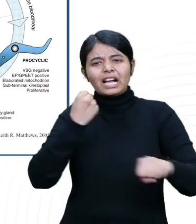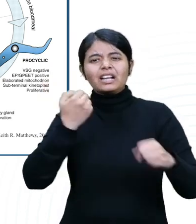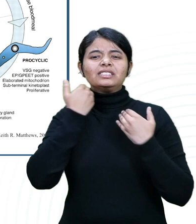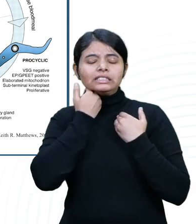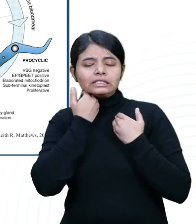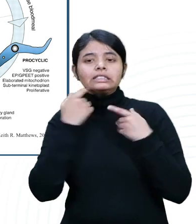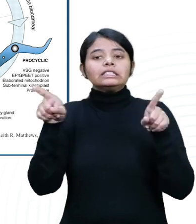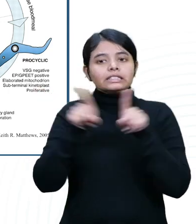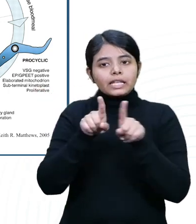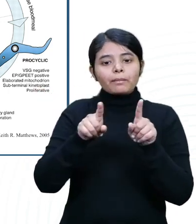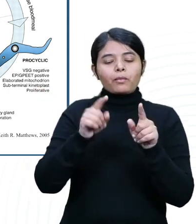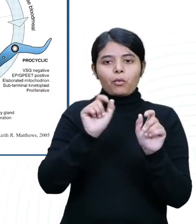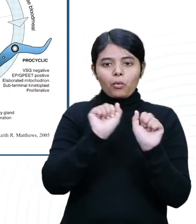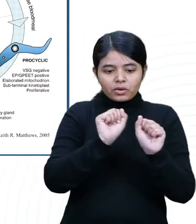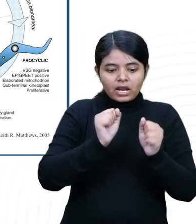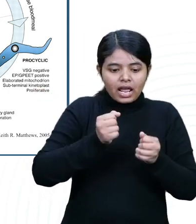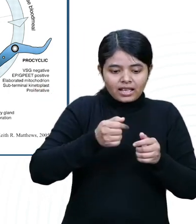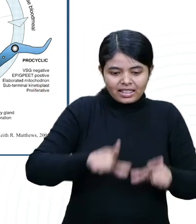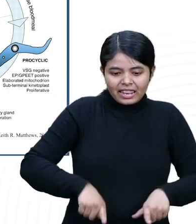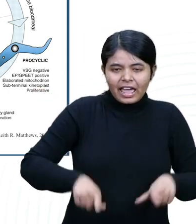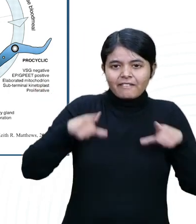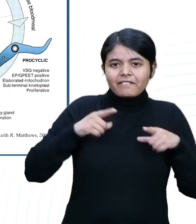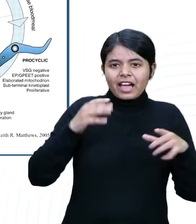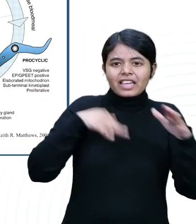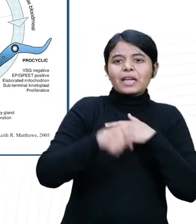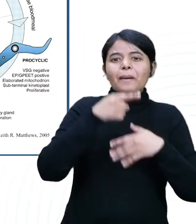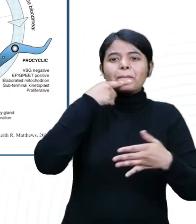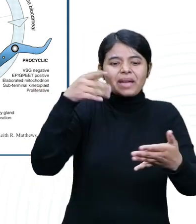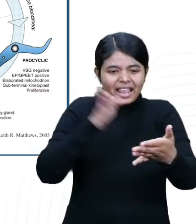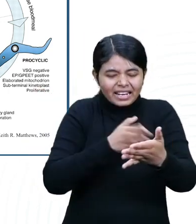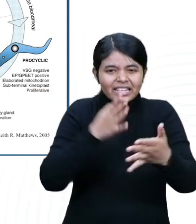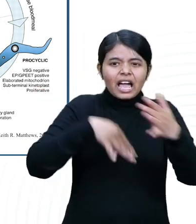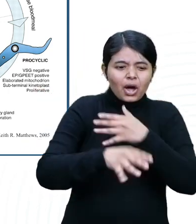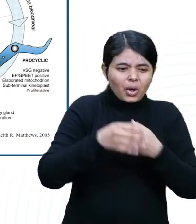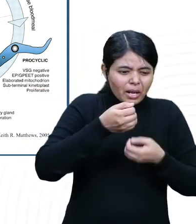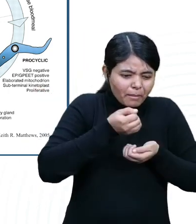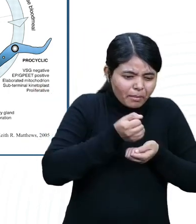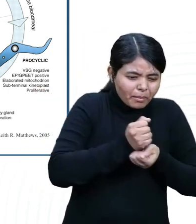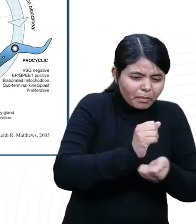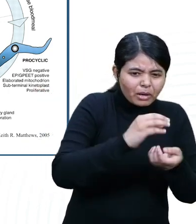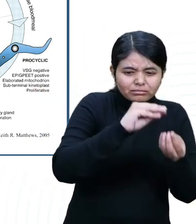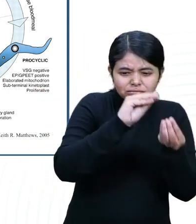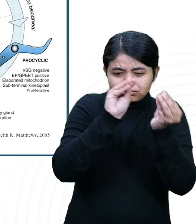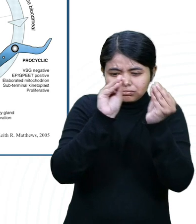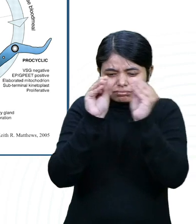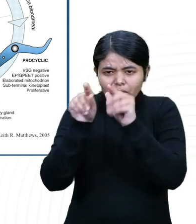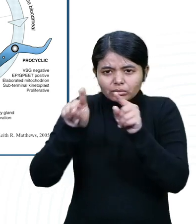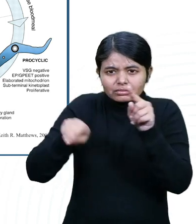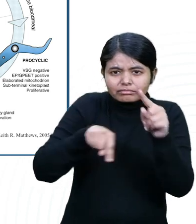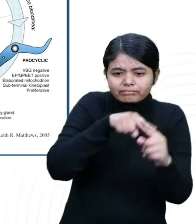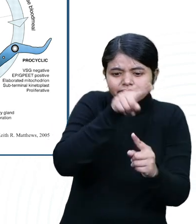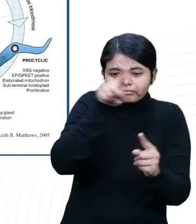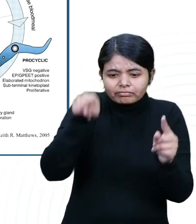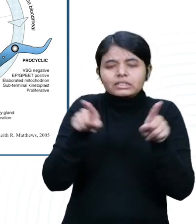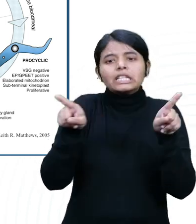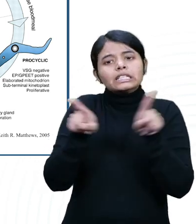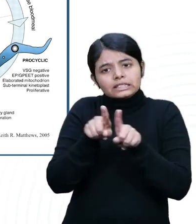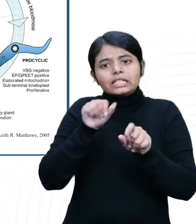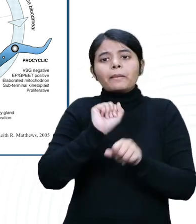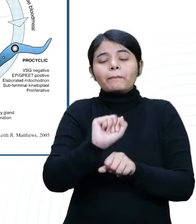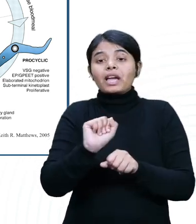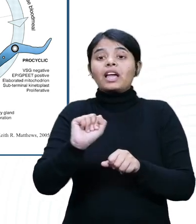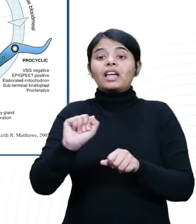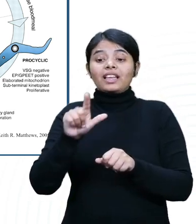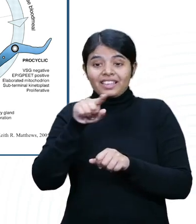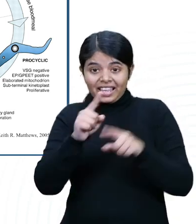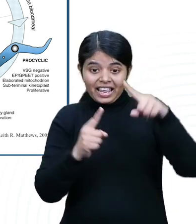of Plasmodium, so I will present a slightly different example here, which is the life cycle of Trypanosoma brucei. Now, Trypanosoma